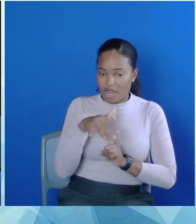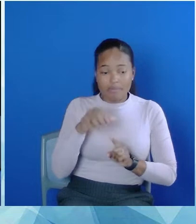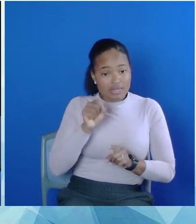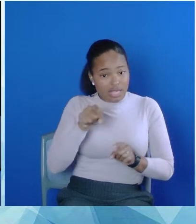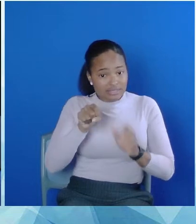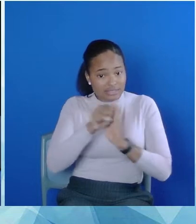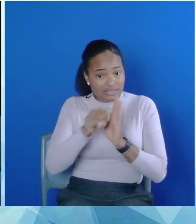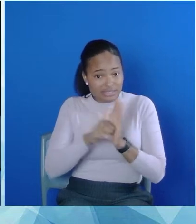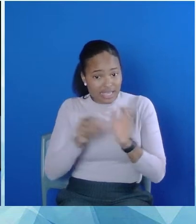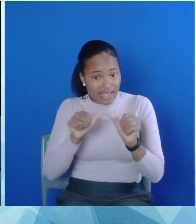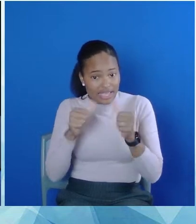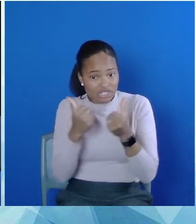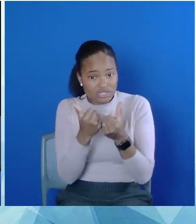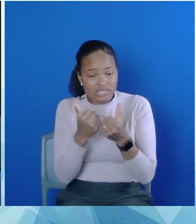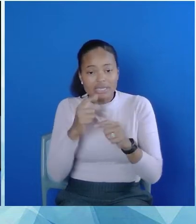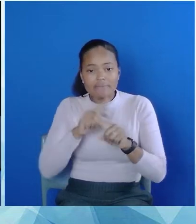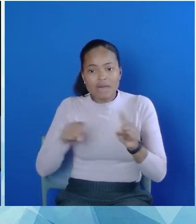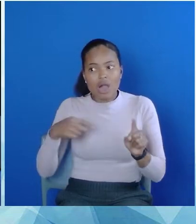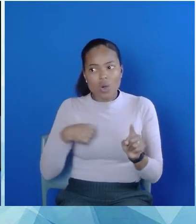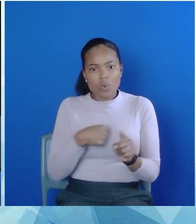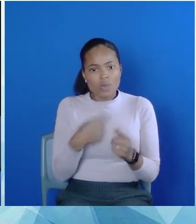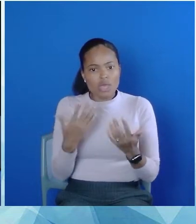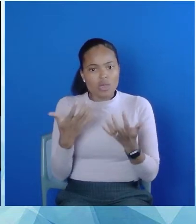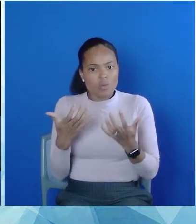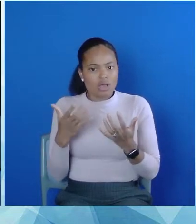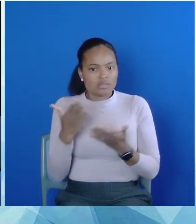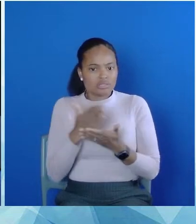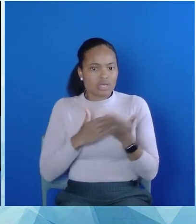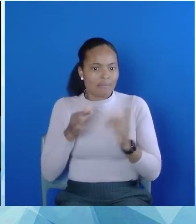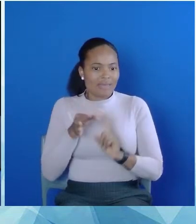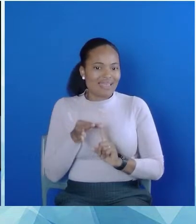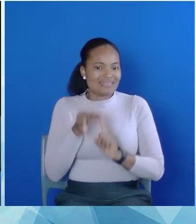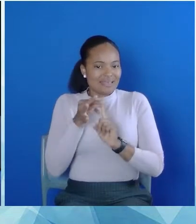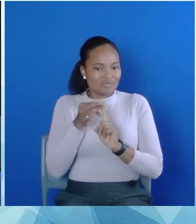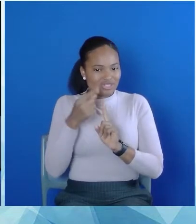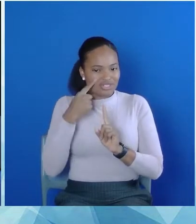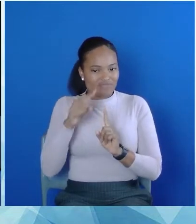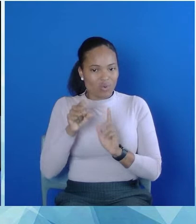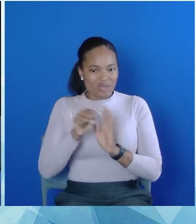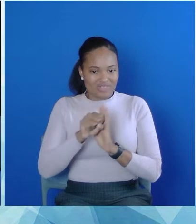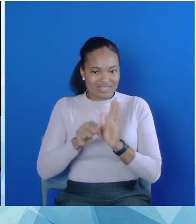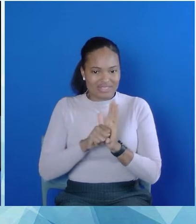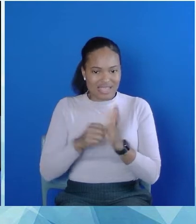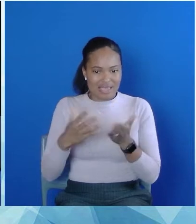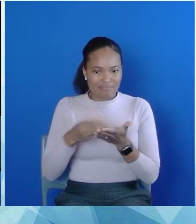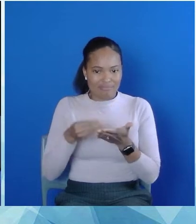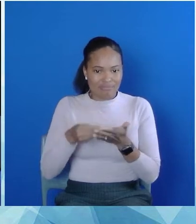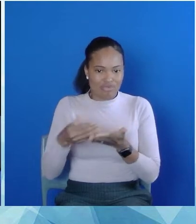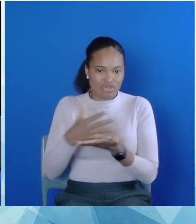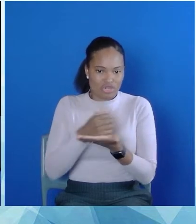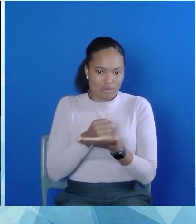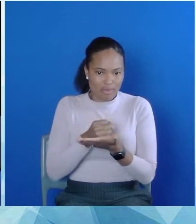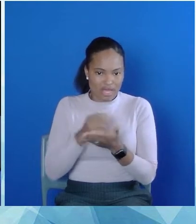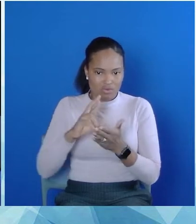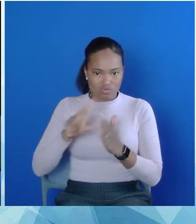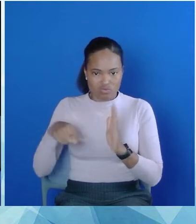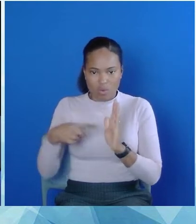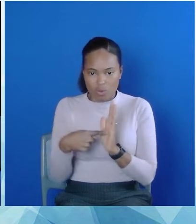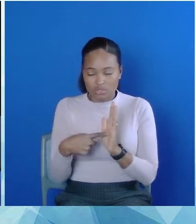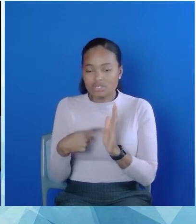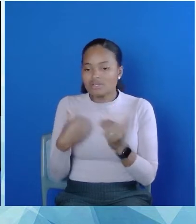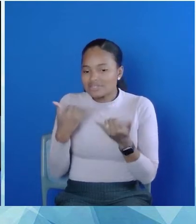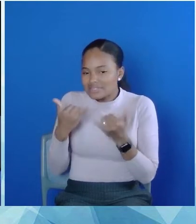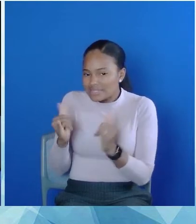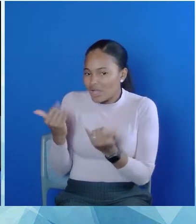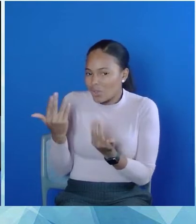to have some exceptions to the state procurement rules, and so we are still waiting to receive feedback from